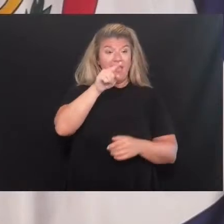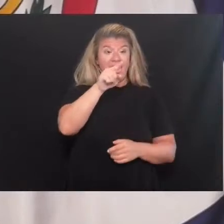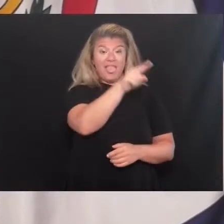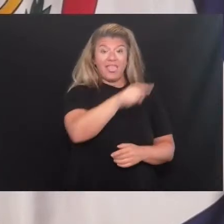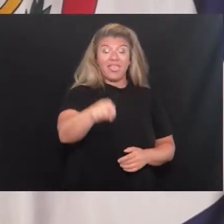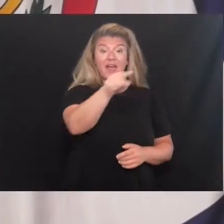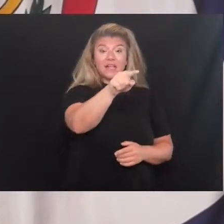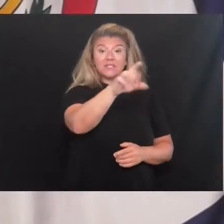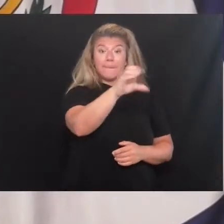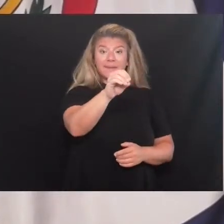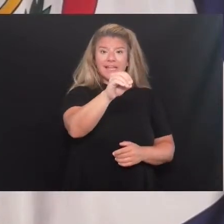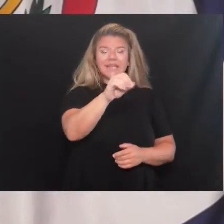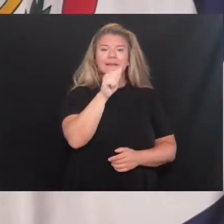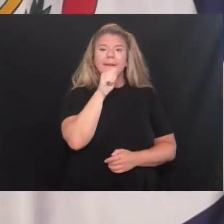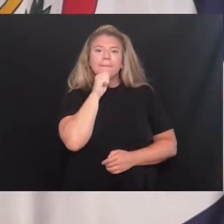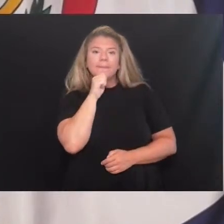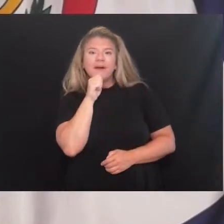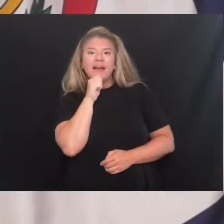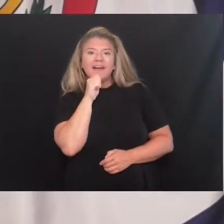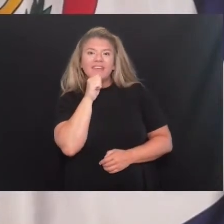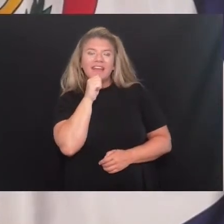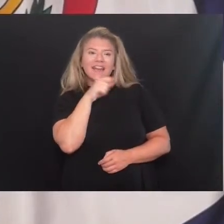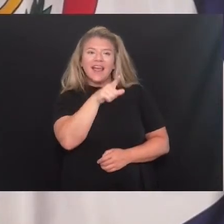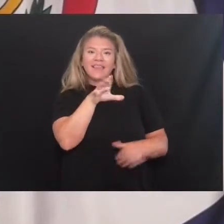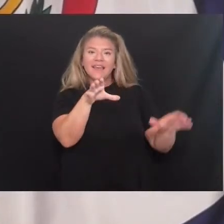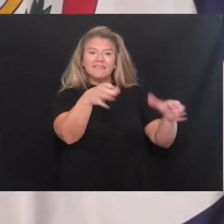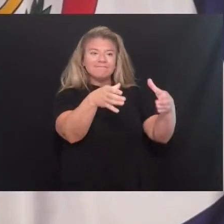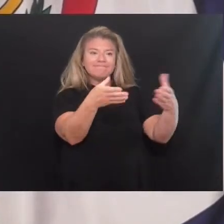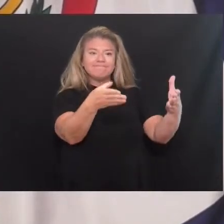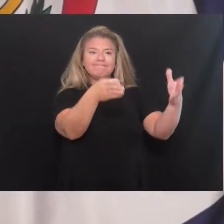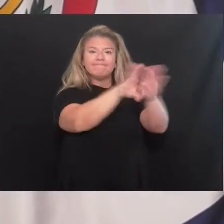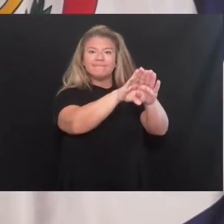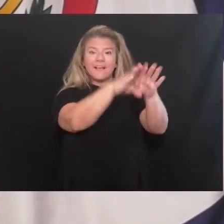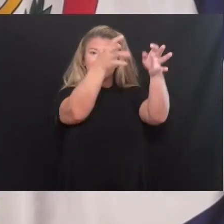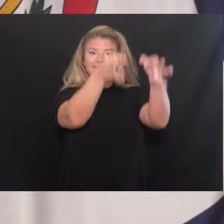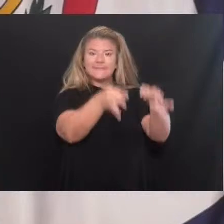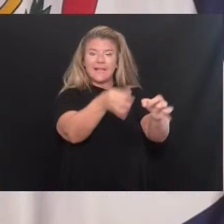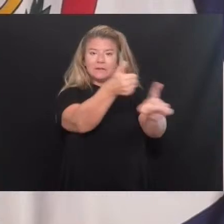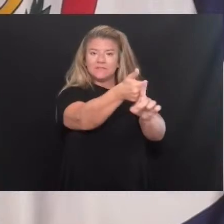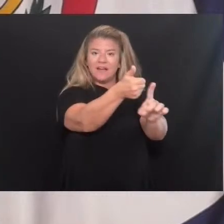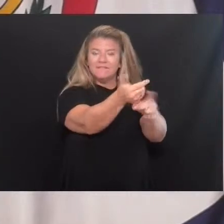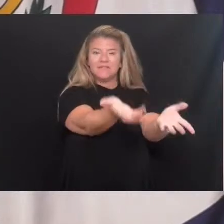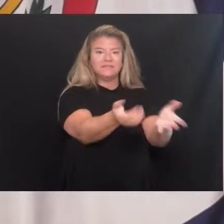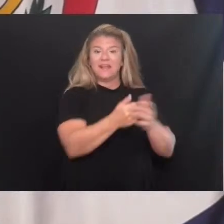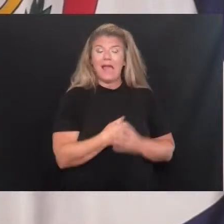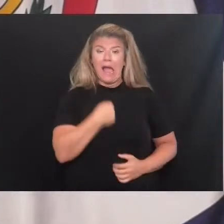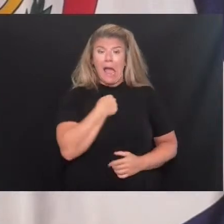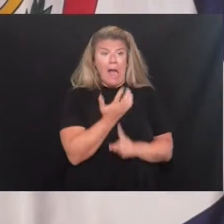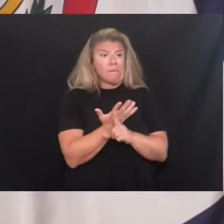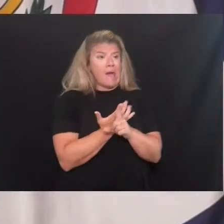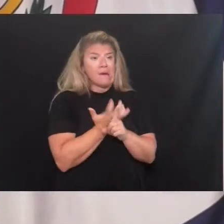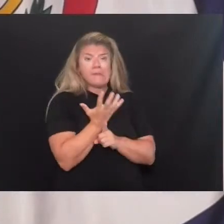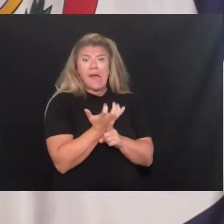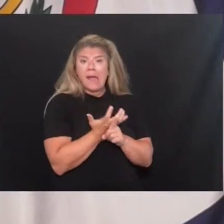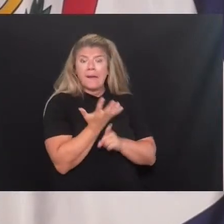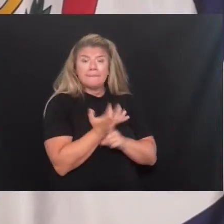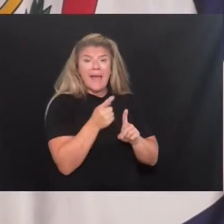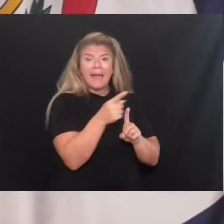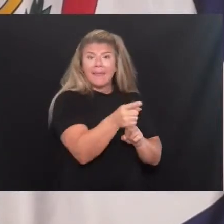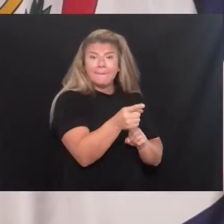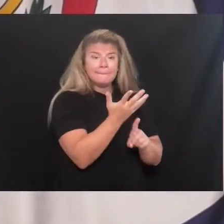private enterprise that decides they're going to close their doors, and I pleaded with them to